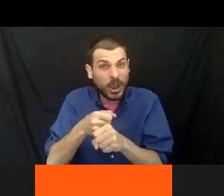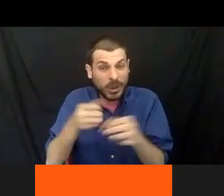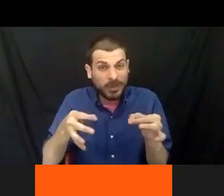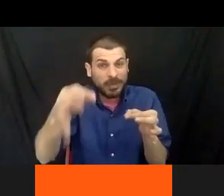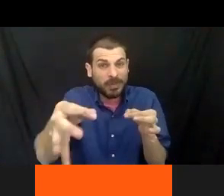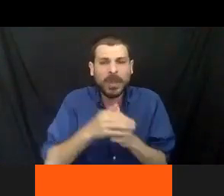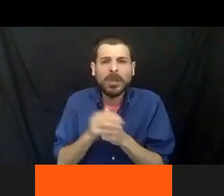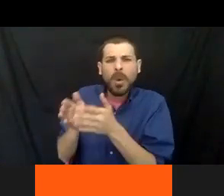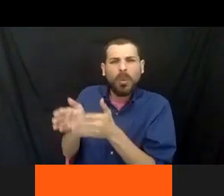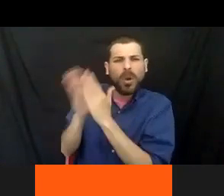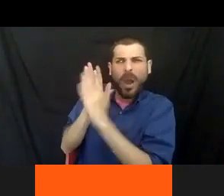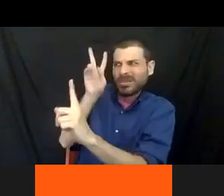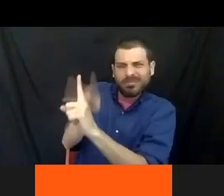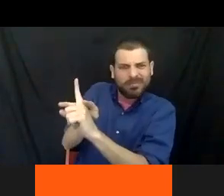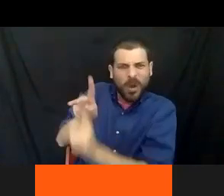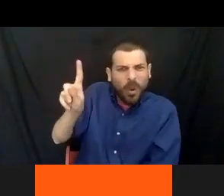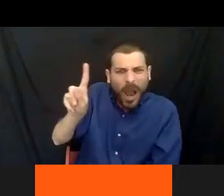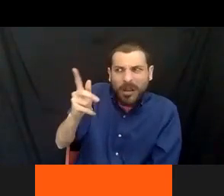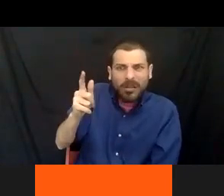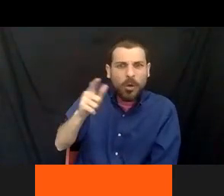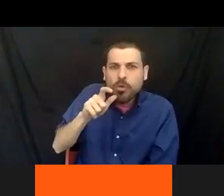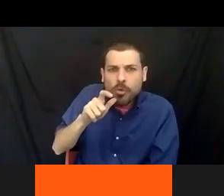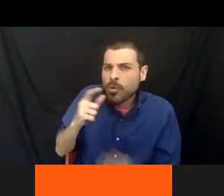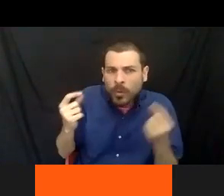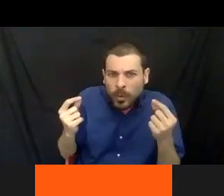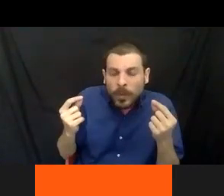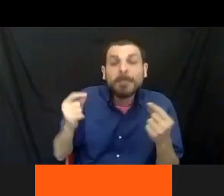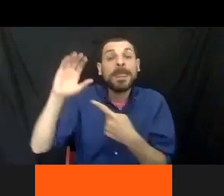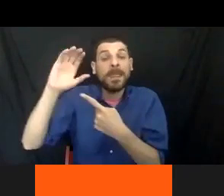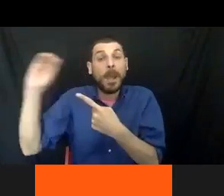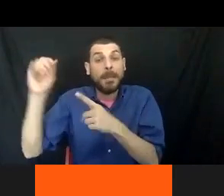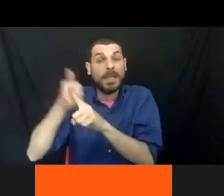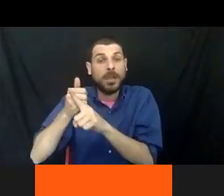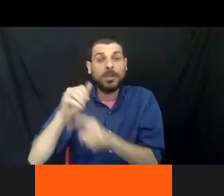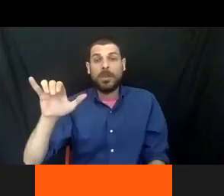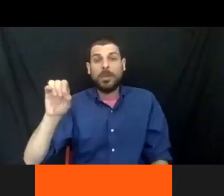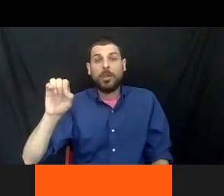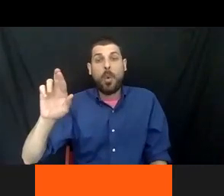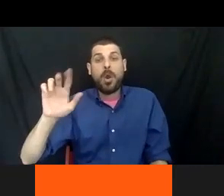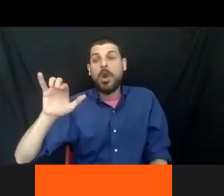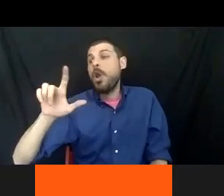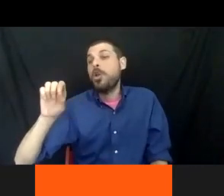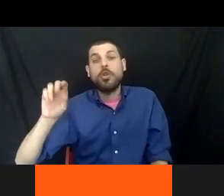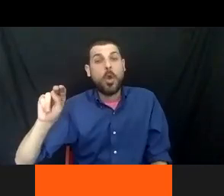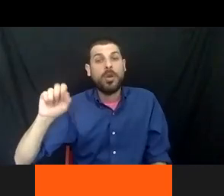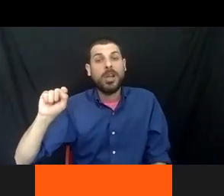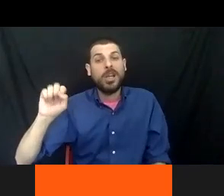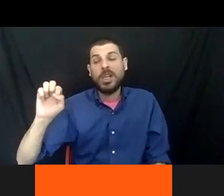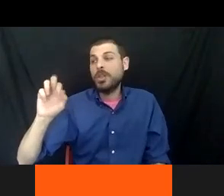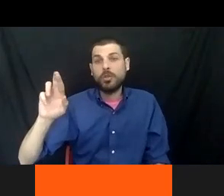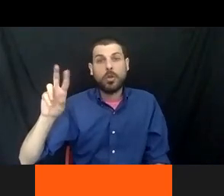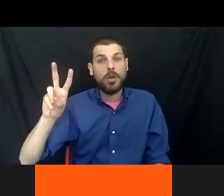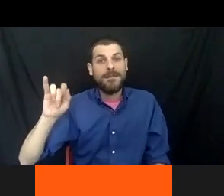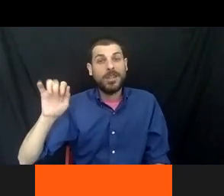forbearance from? You request it from a company called your loan servicer. And the loan servicer is sort of like